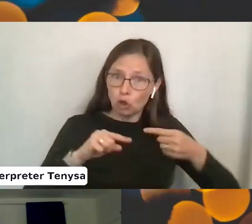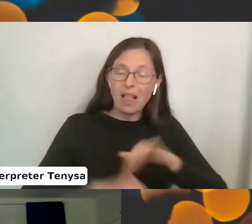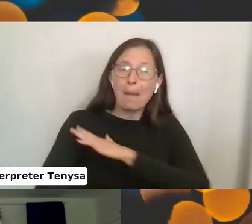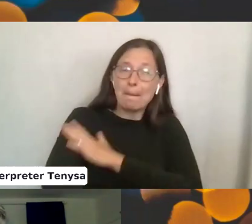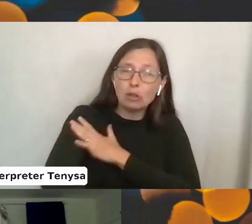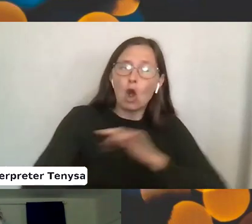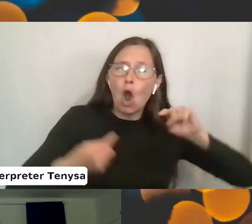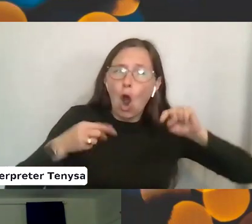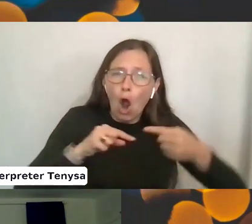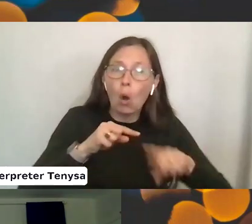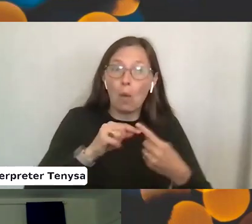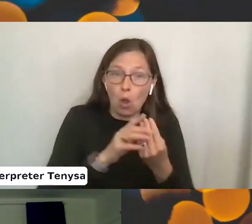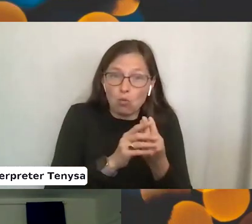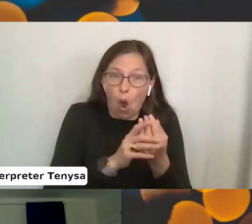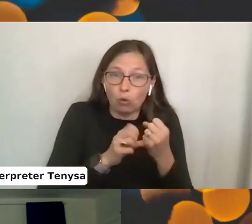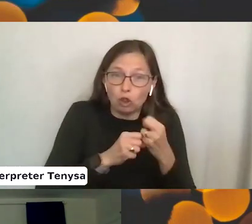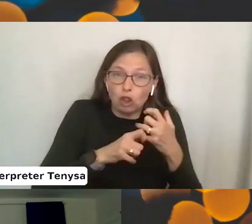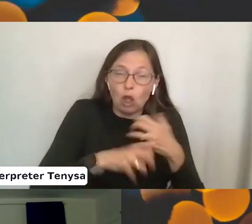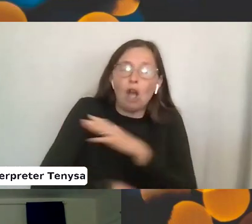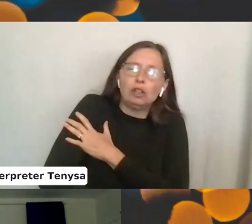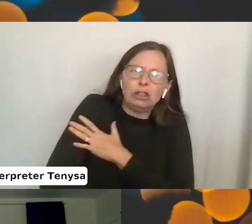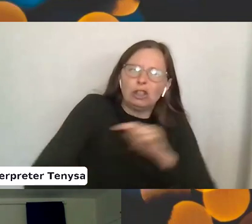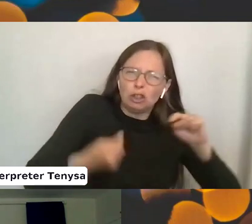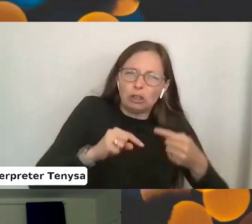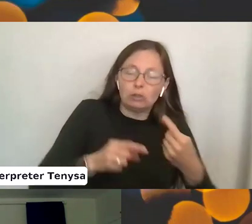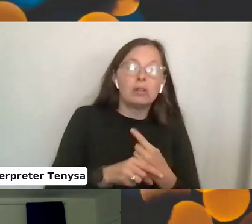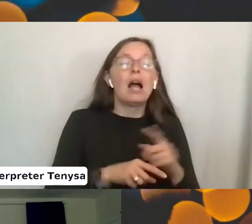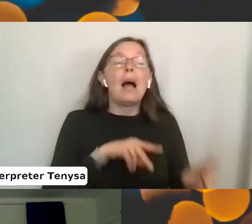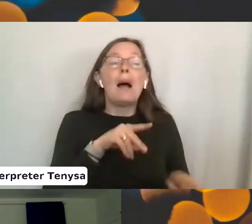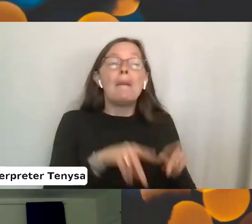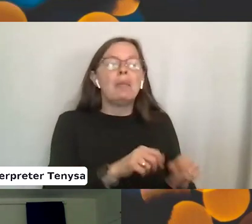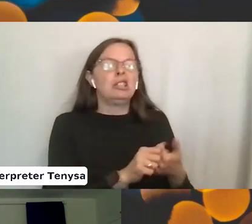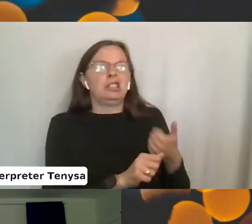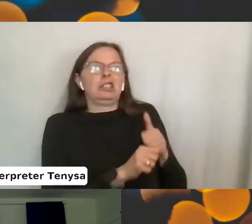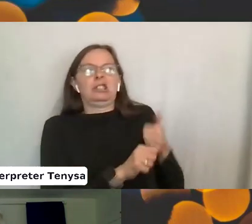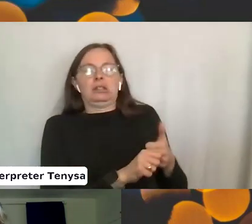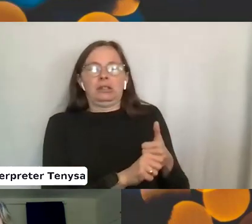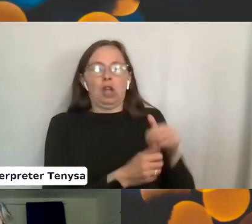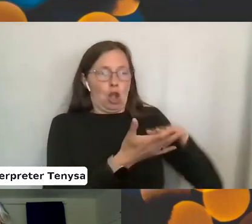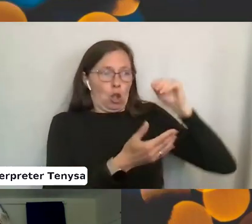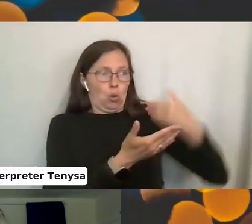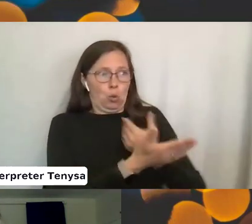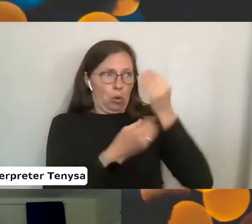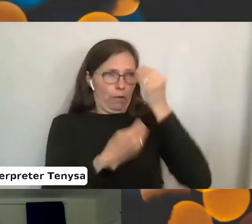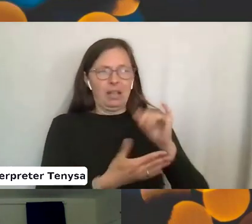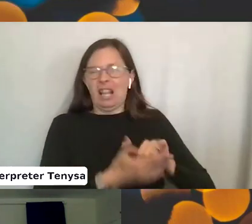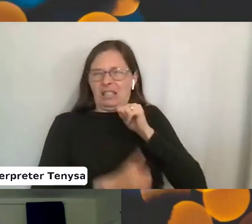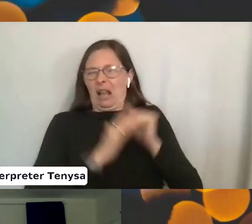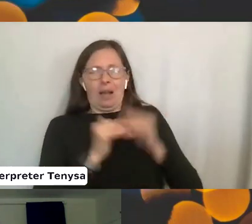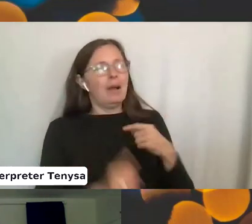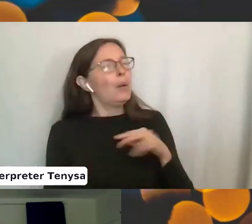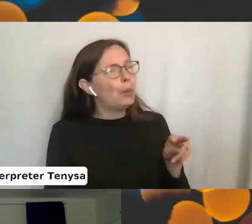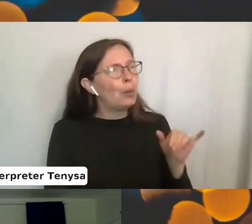hurt when they grow. So when people shy away from the discomfort of learning new information, I'm always like, oh, you're